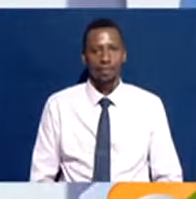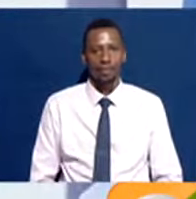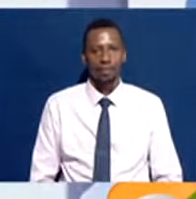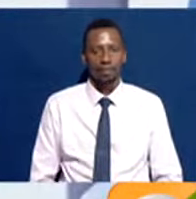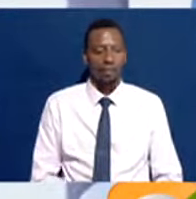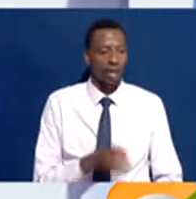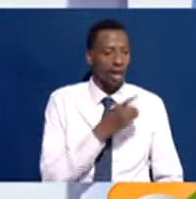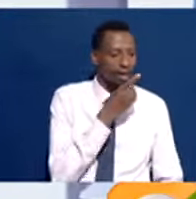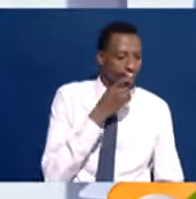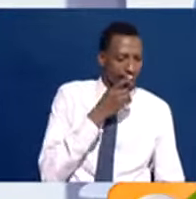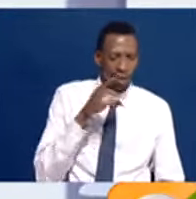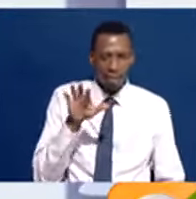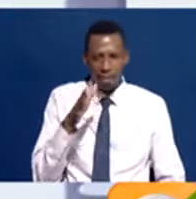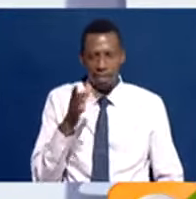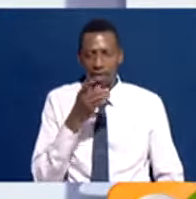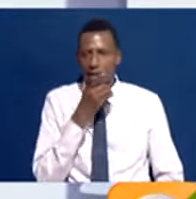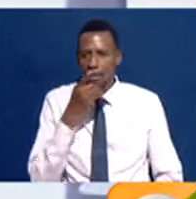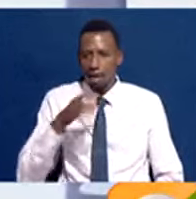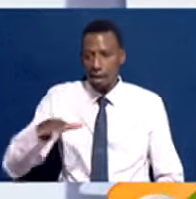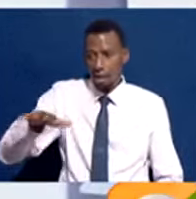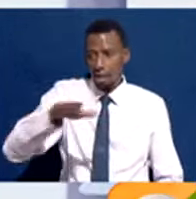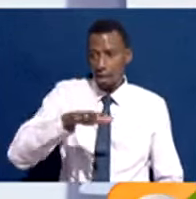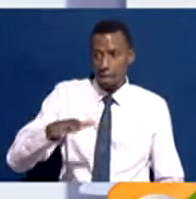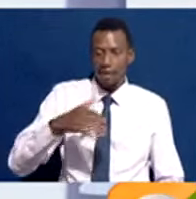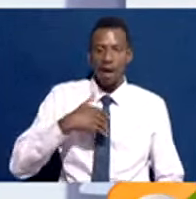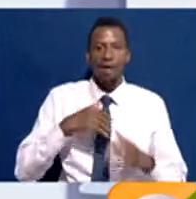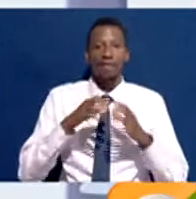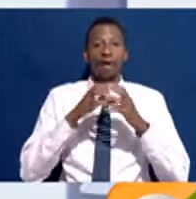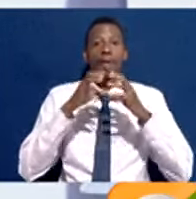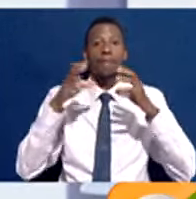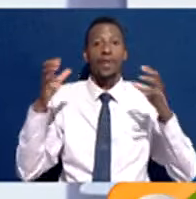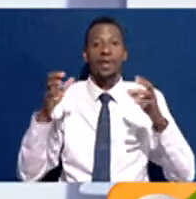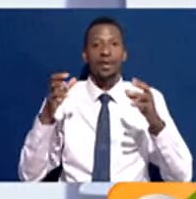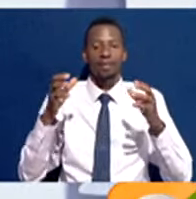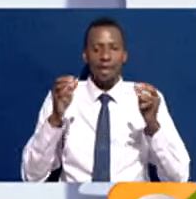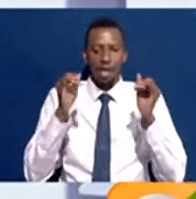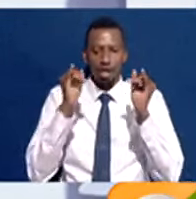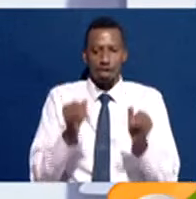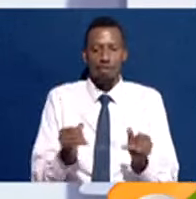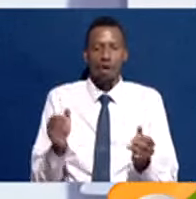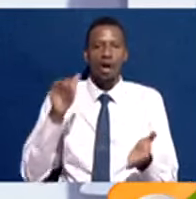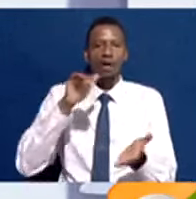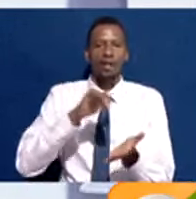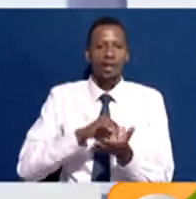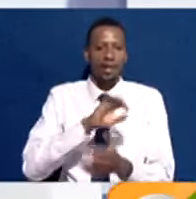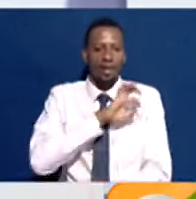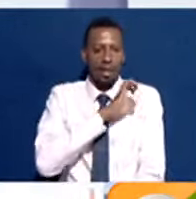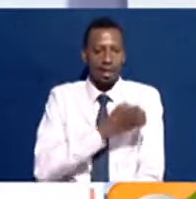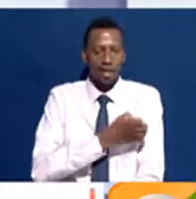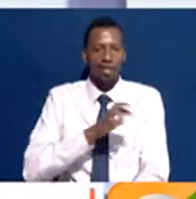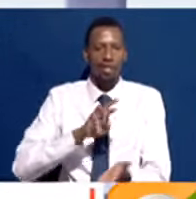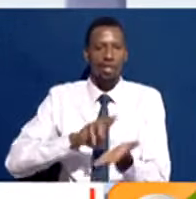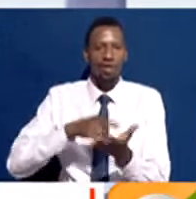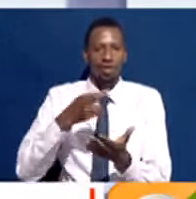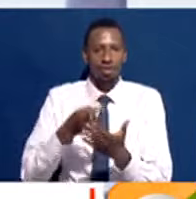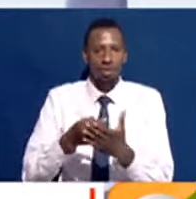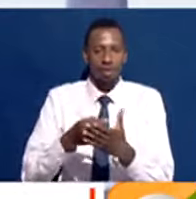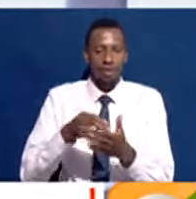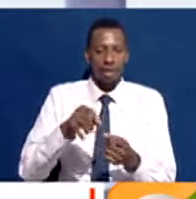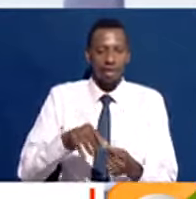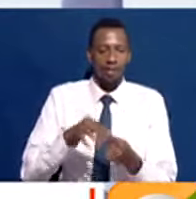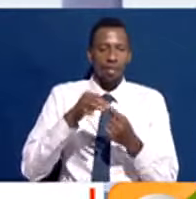Arid and semi-arid lands have enormous renewable energy resources, in particular